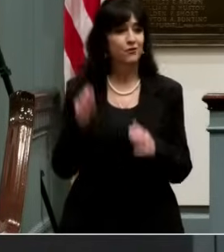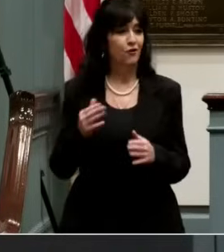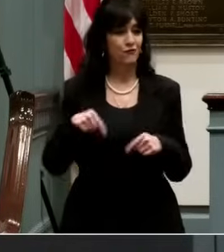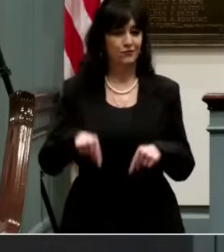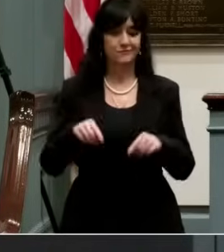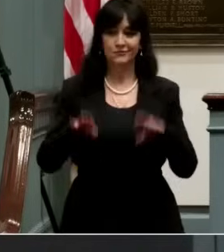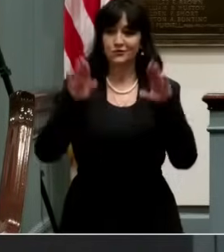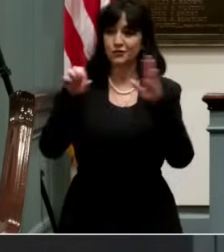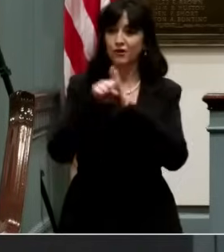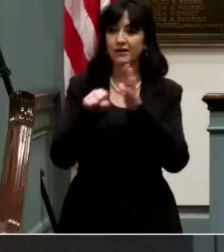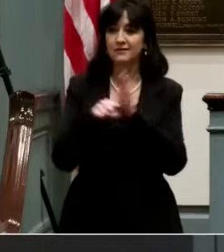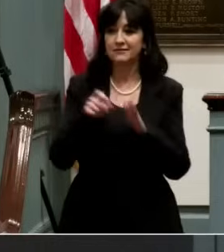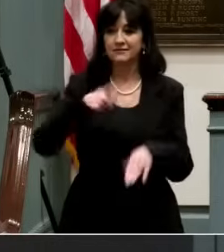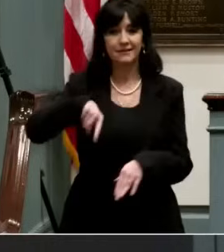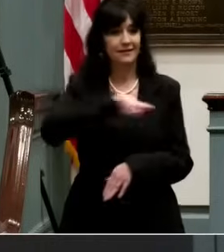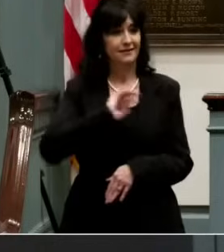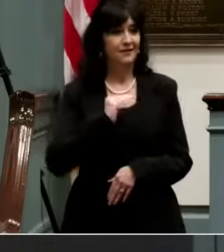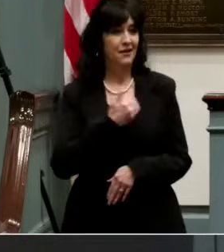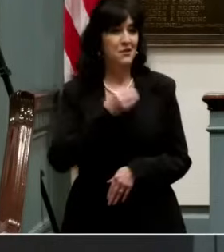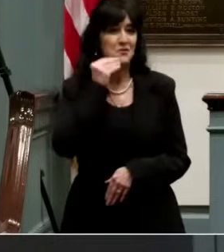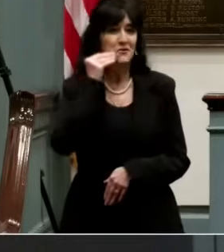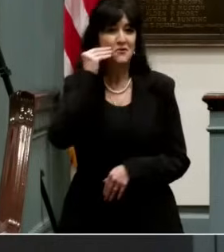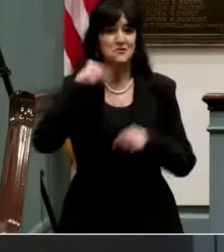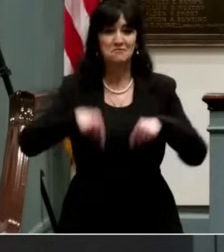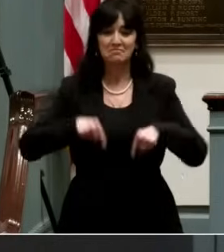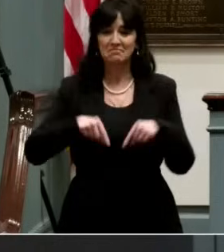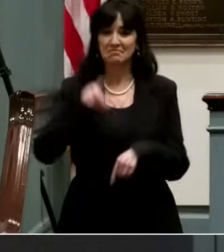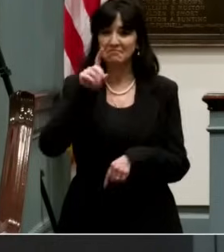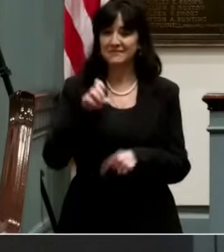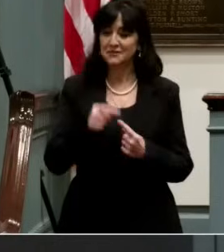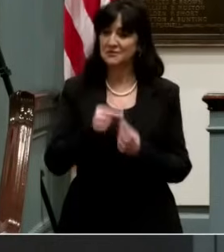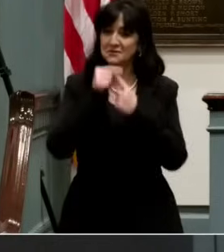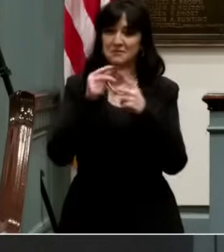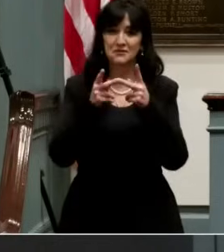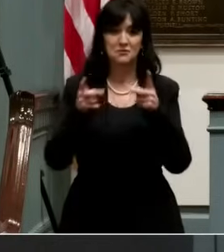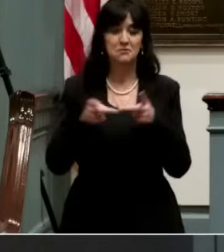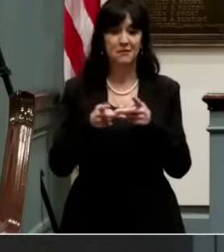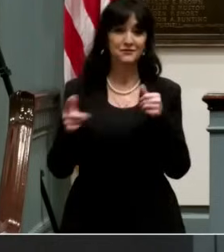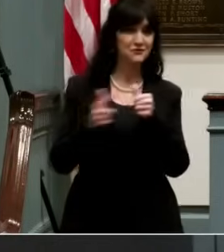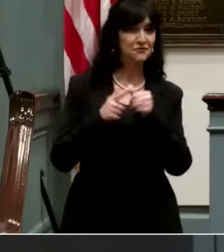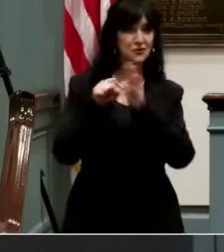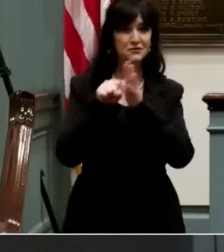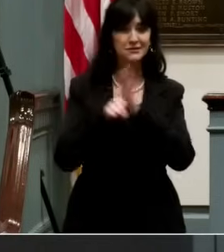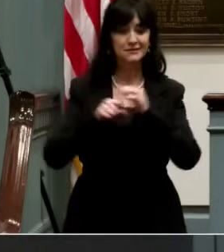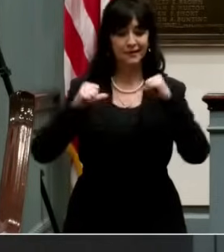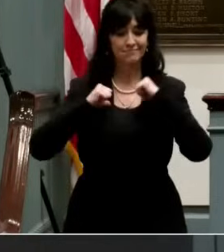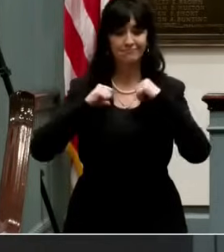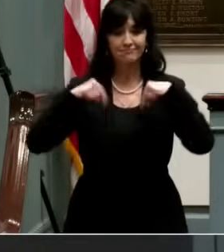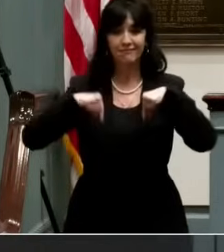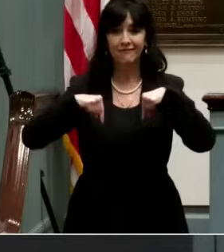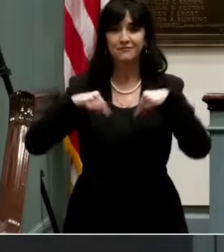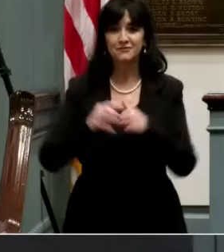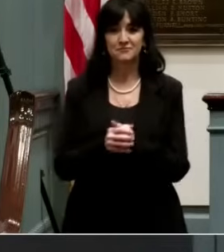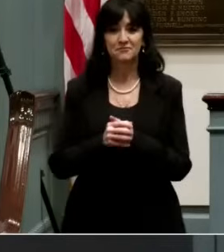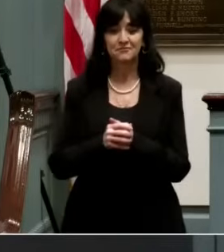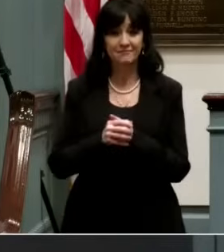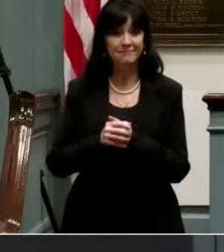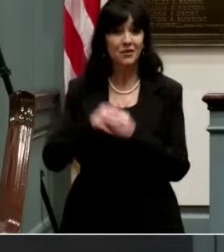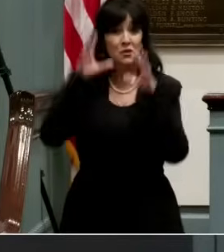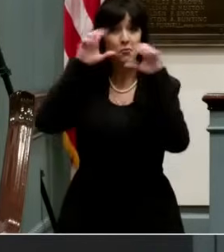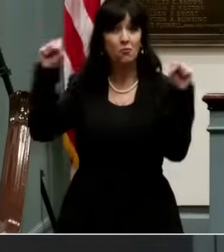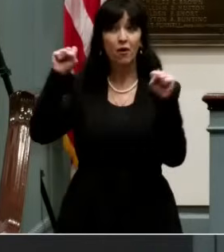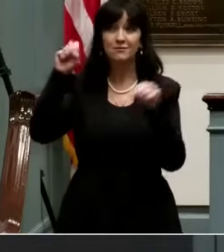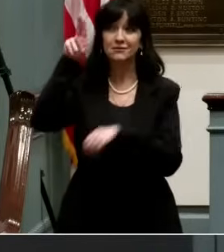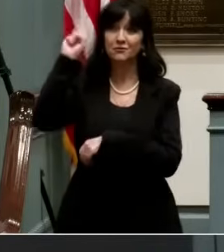home. Delaware is a special place. We're the first state. We're the home of the President of the United States